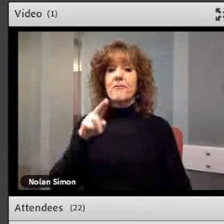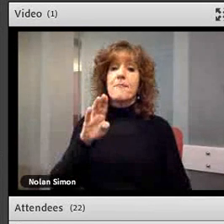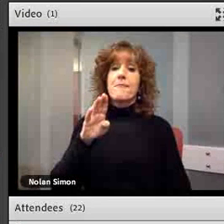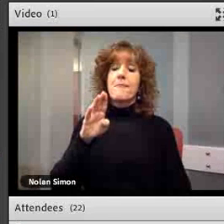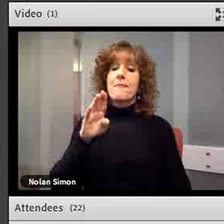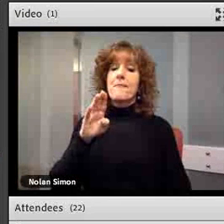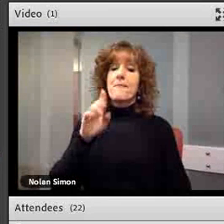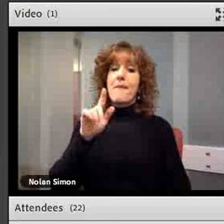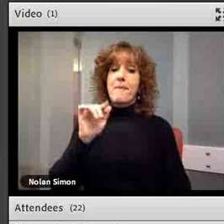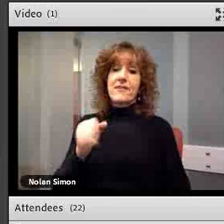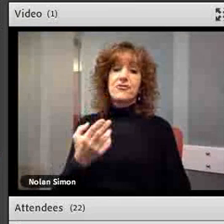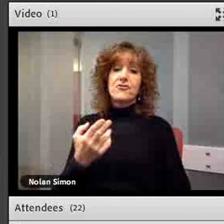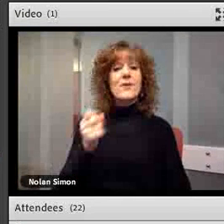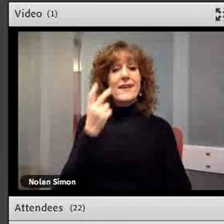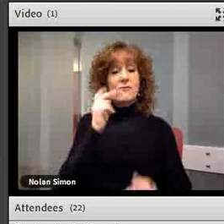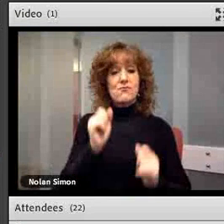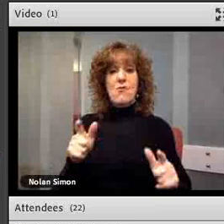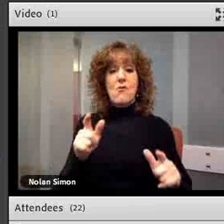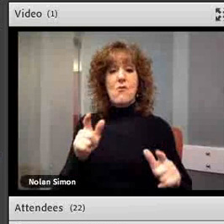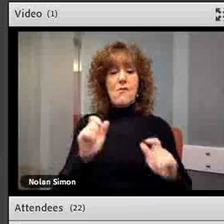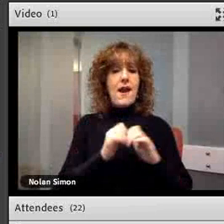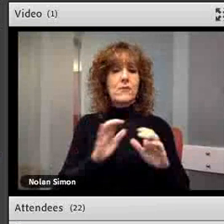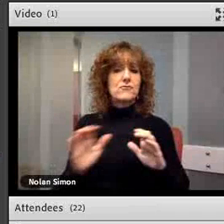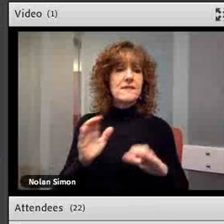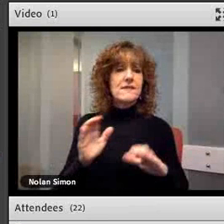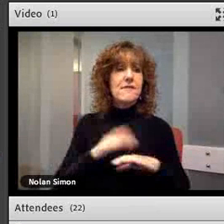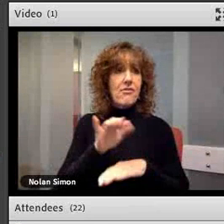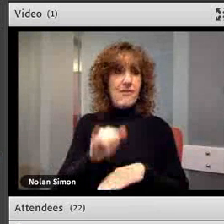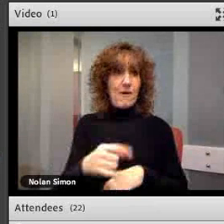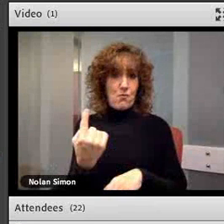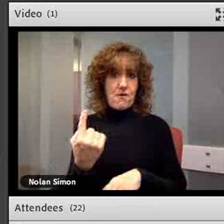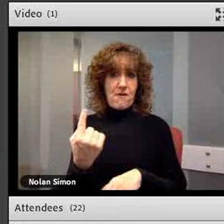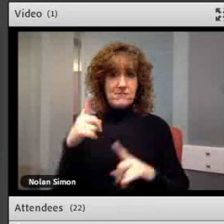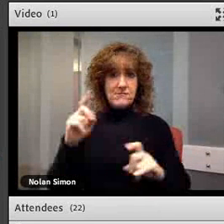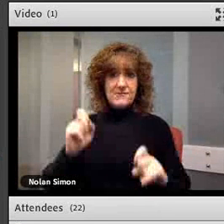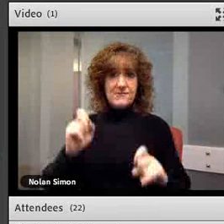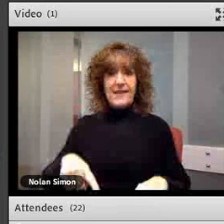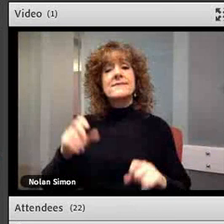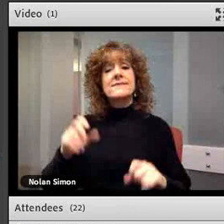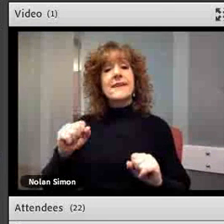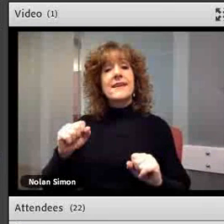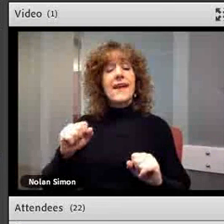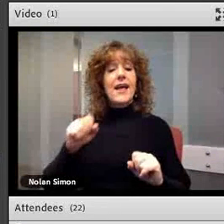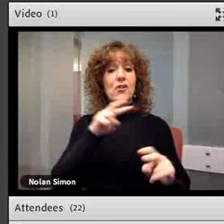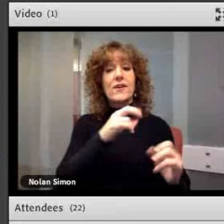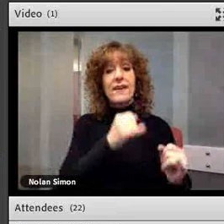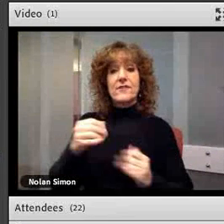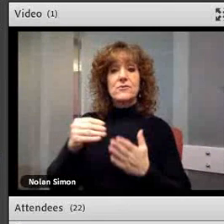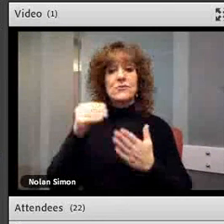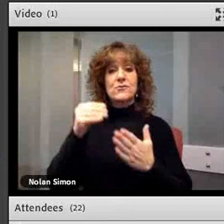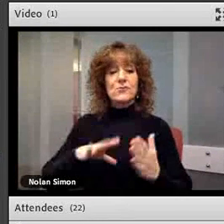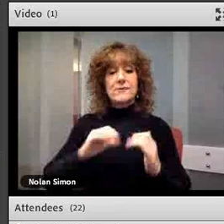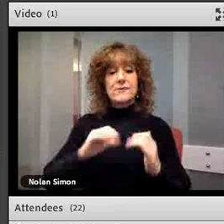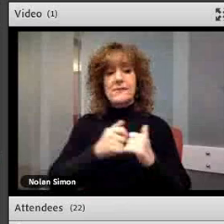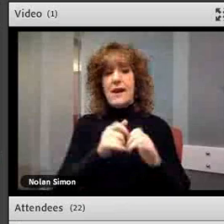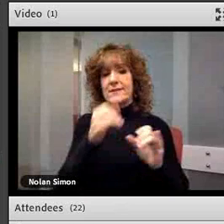how everybody did on that one quiz. And we can also look in the individual students'